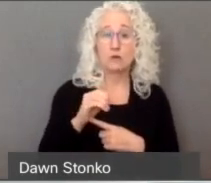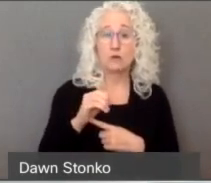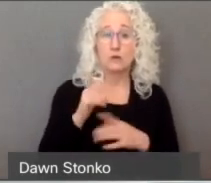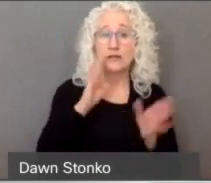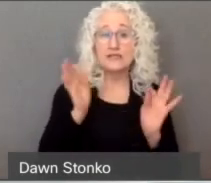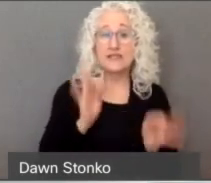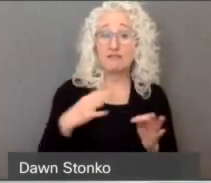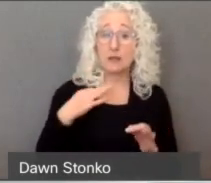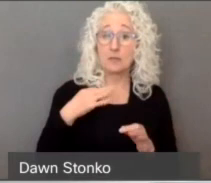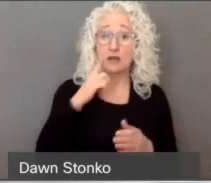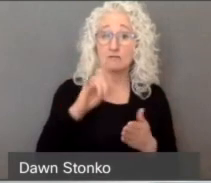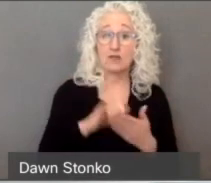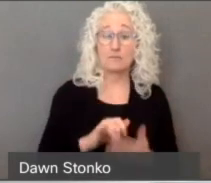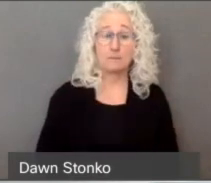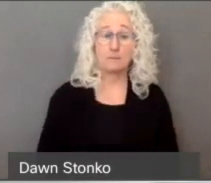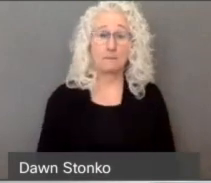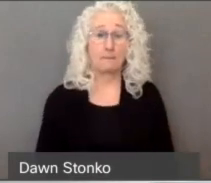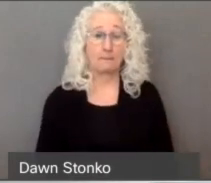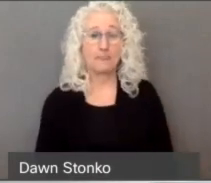apply for it.